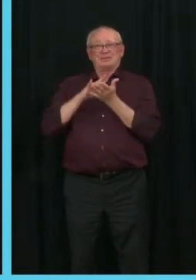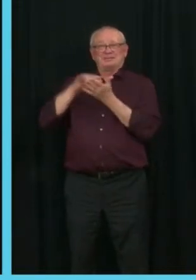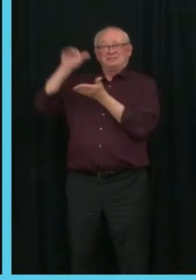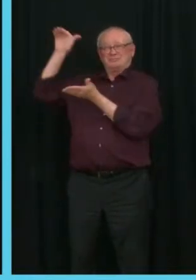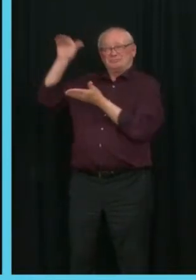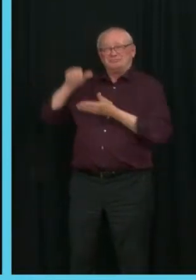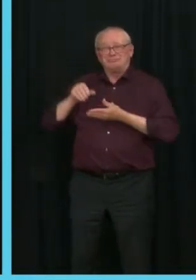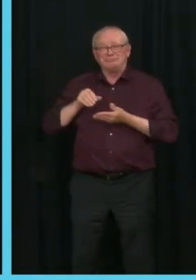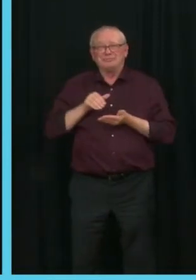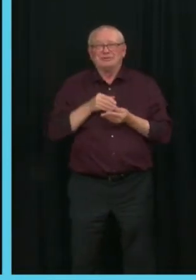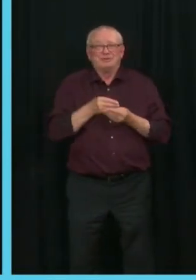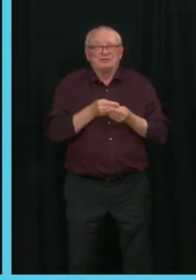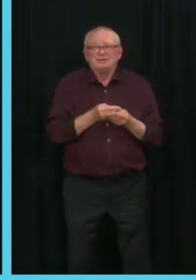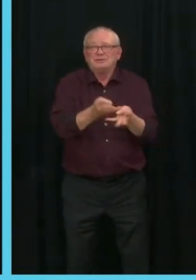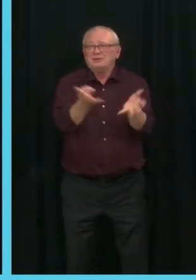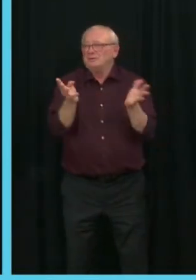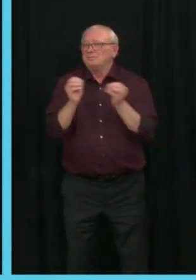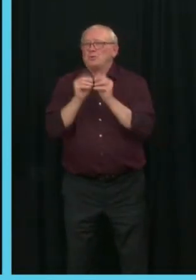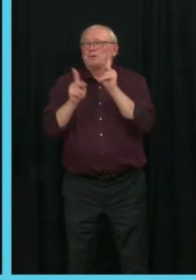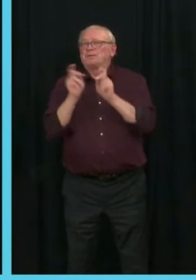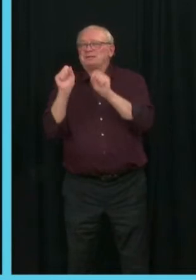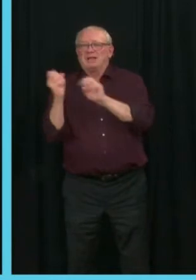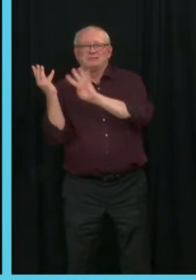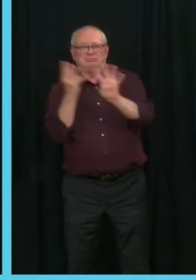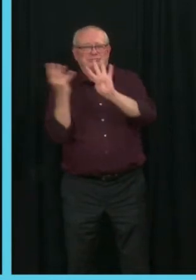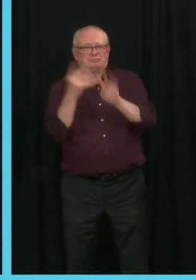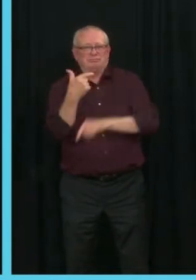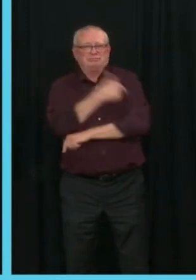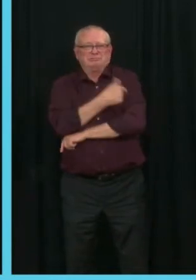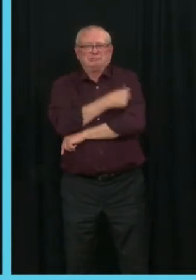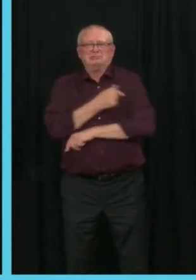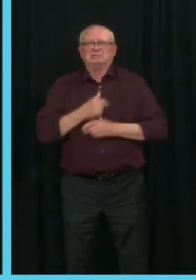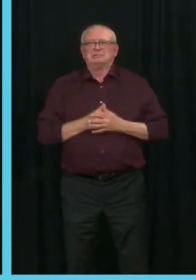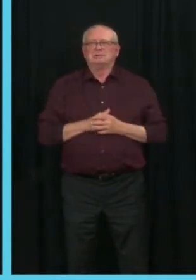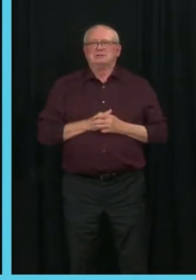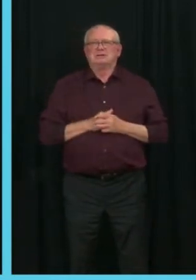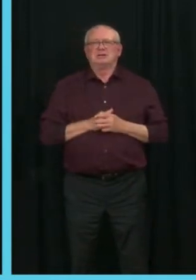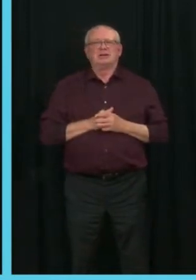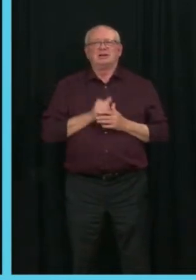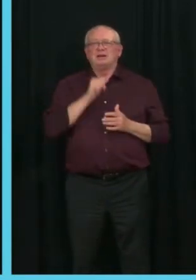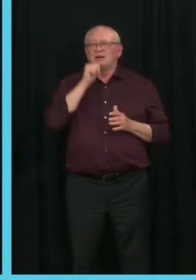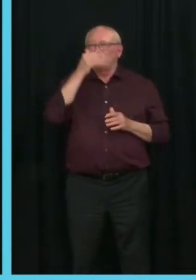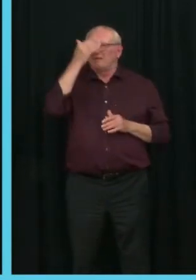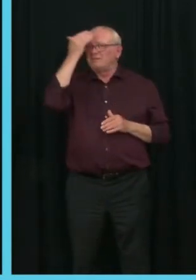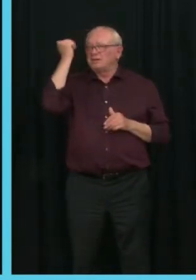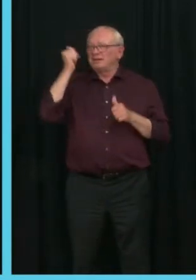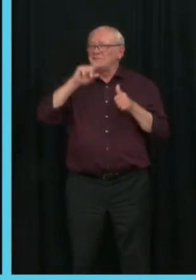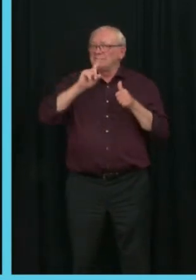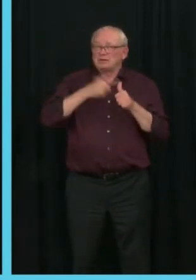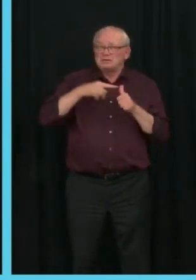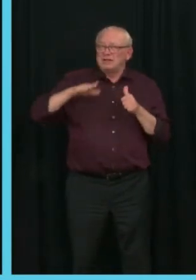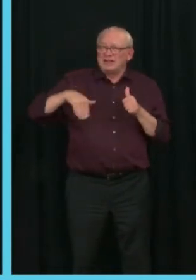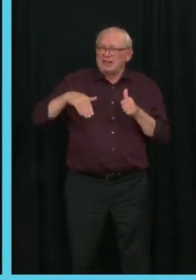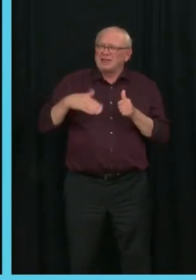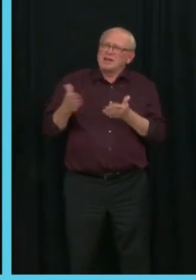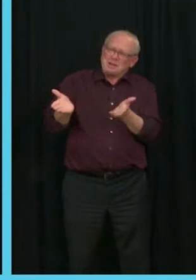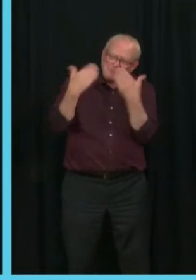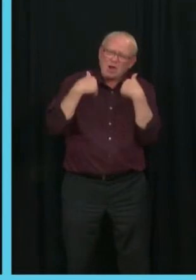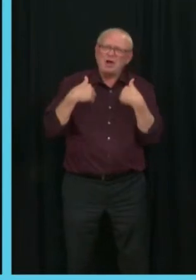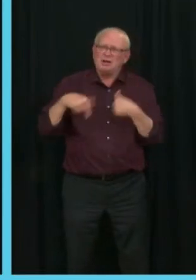it. And while we're expanding second doses, we're also still booking first ones. In fact, there are about